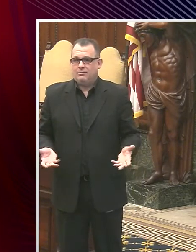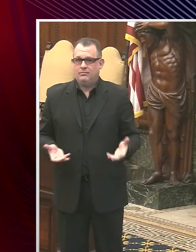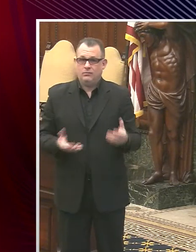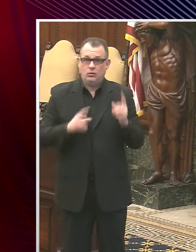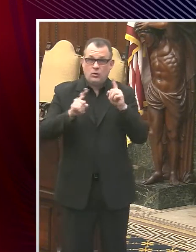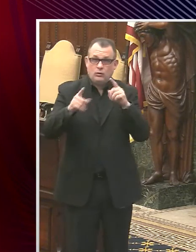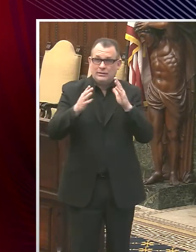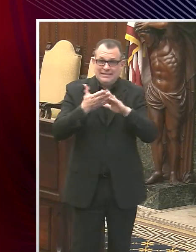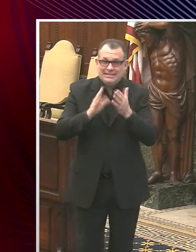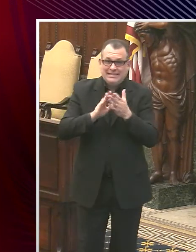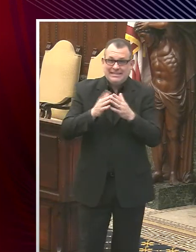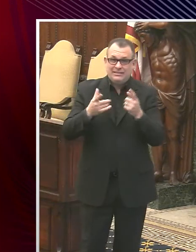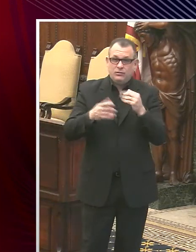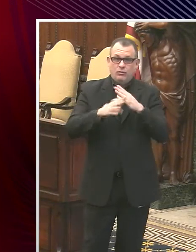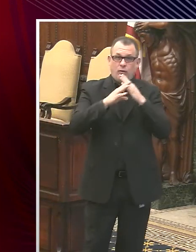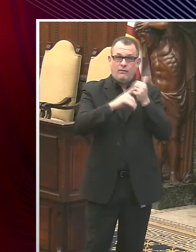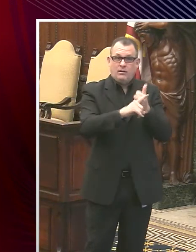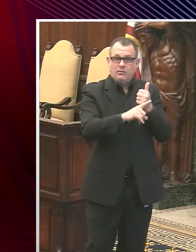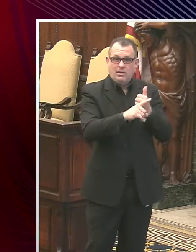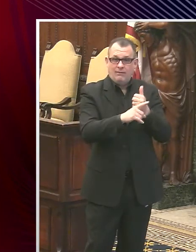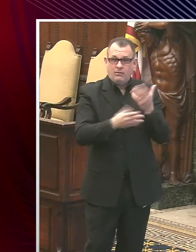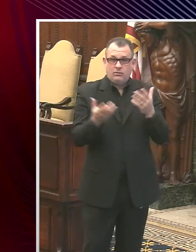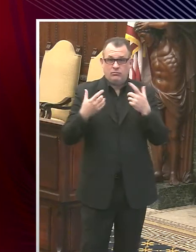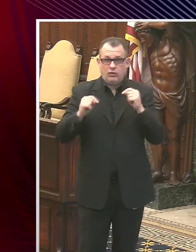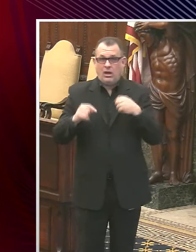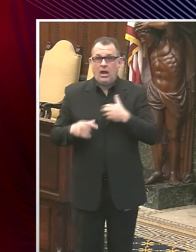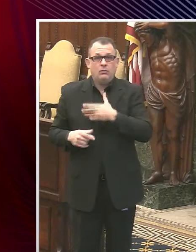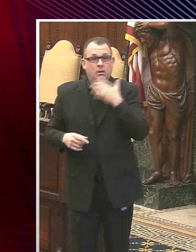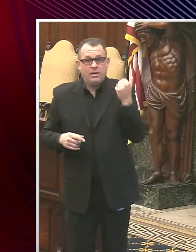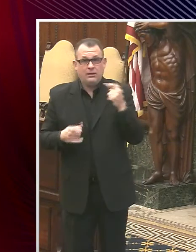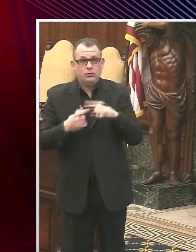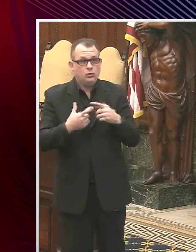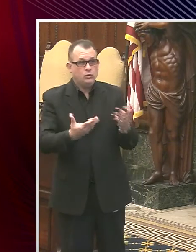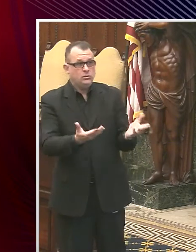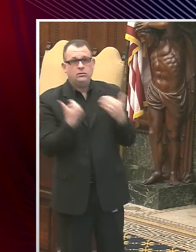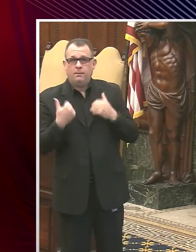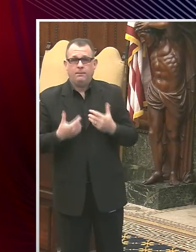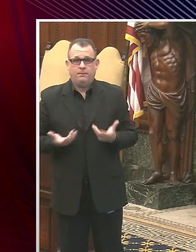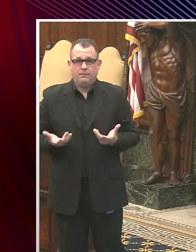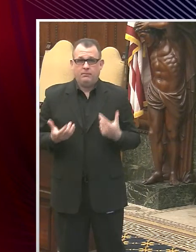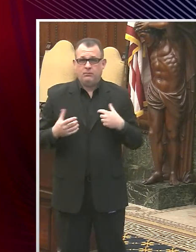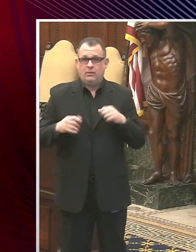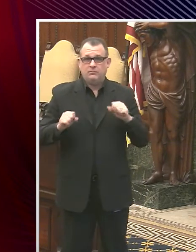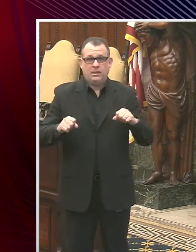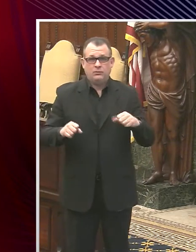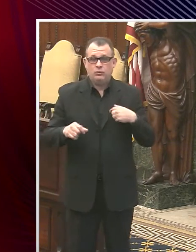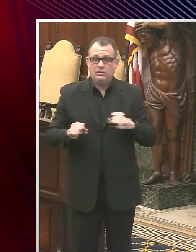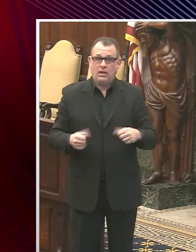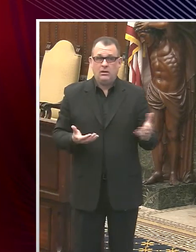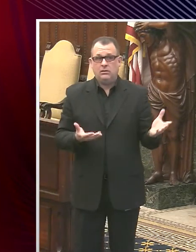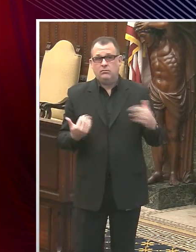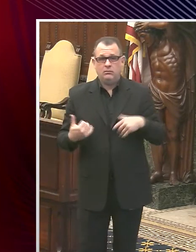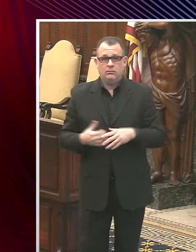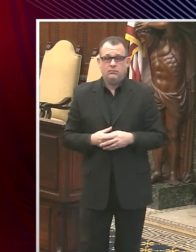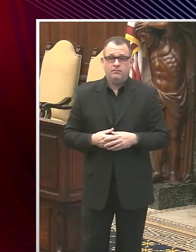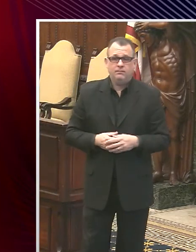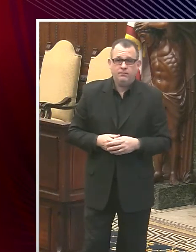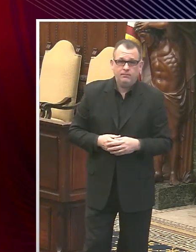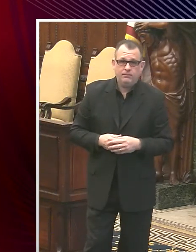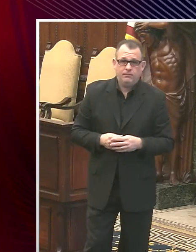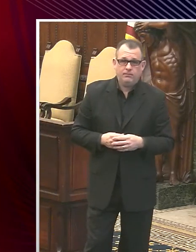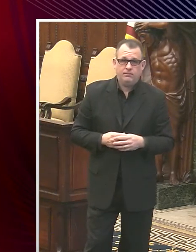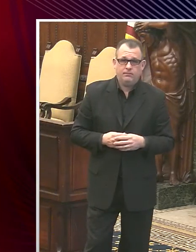still a serious barrier, but we're doing everything we can to make it as easy as possible for them to come and get vaccinated.